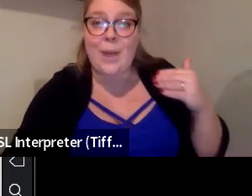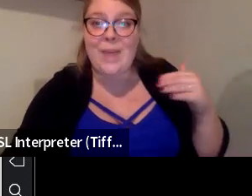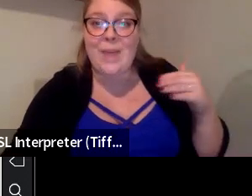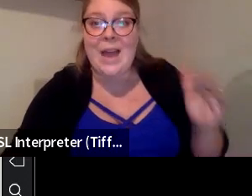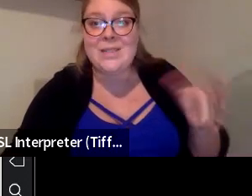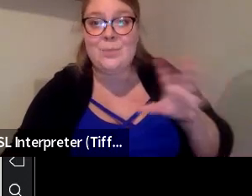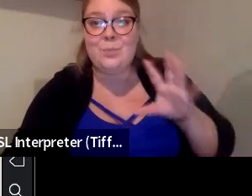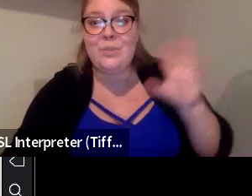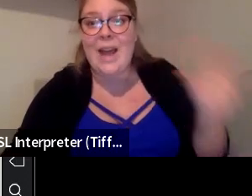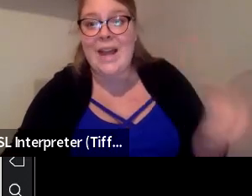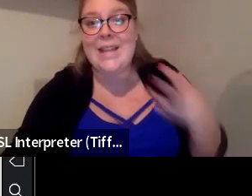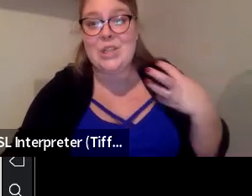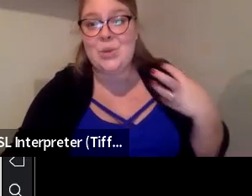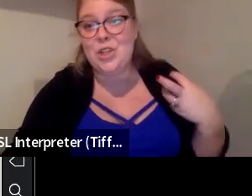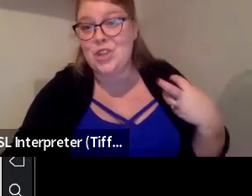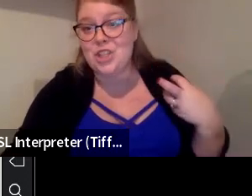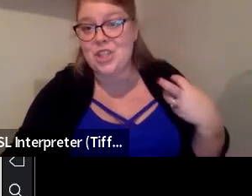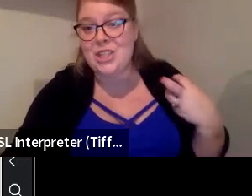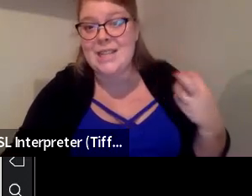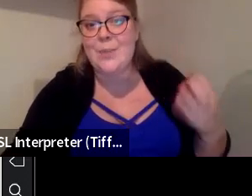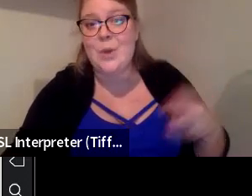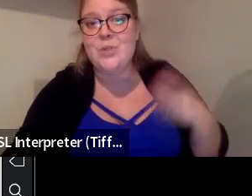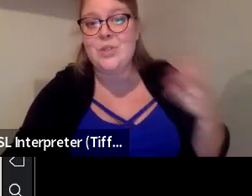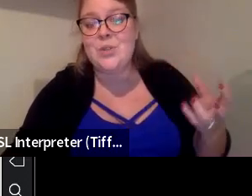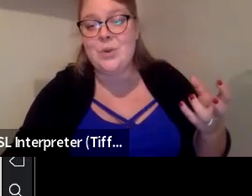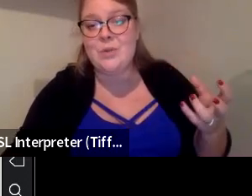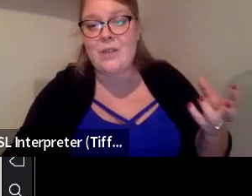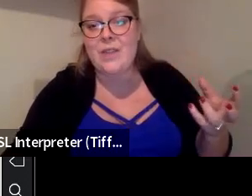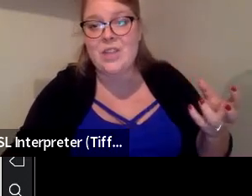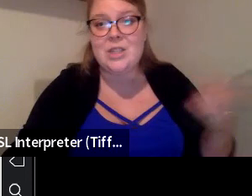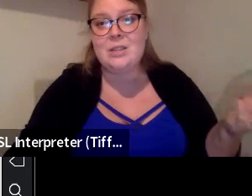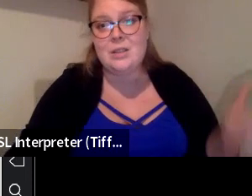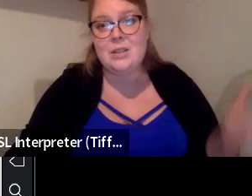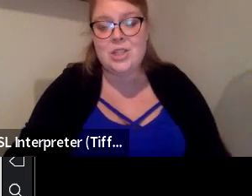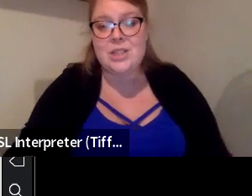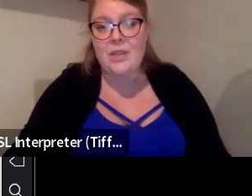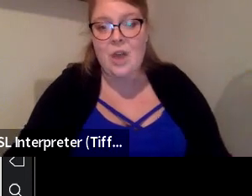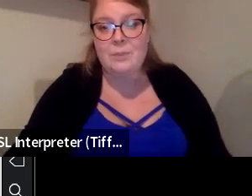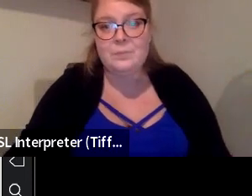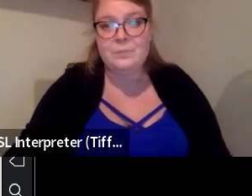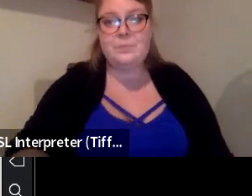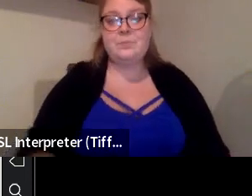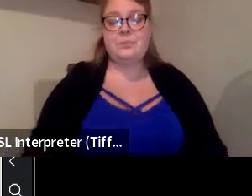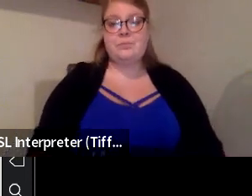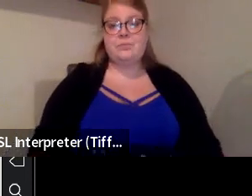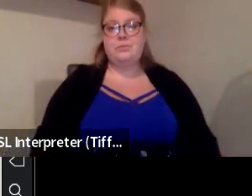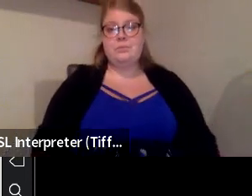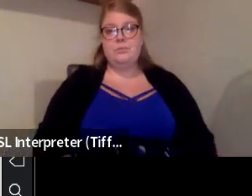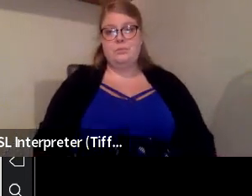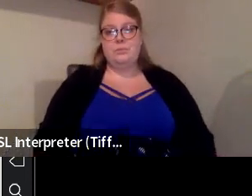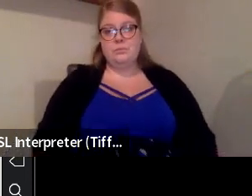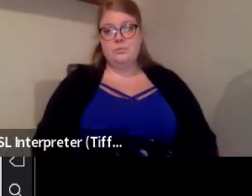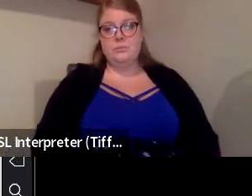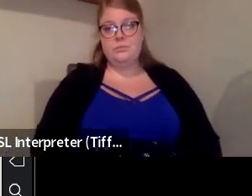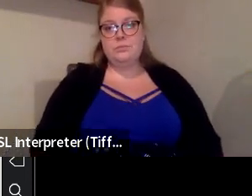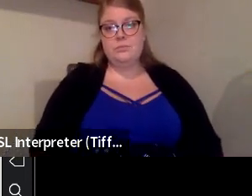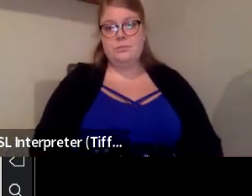completely wipe the house and provide it as new construction as opposed to a renovation. Just a thought.